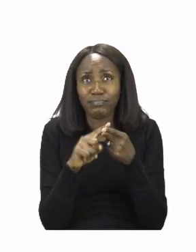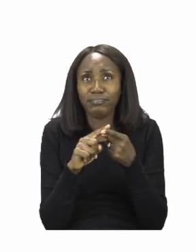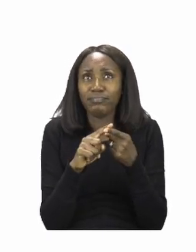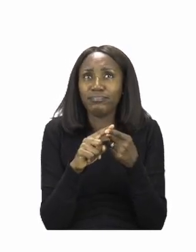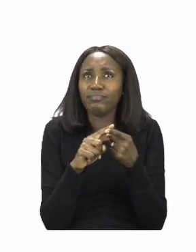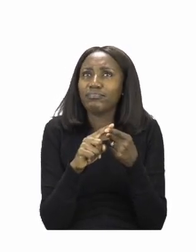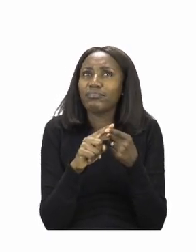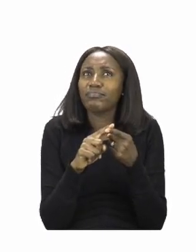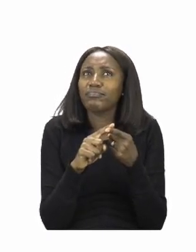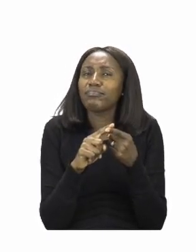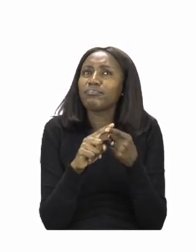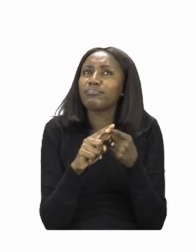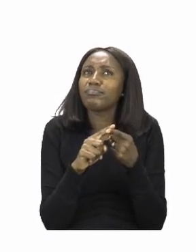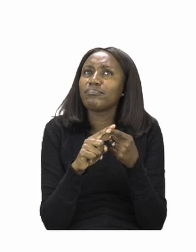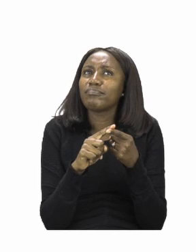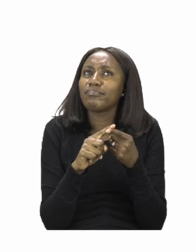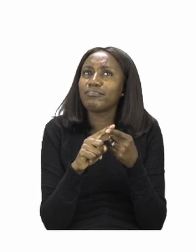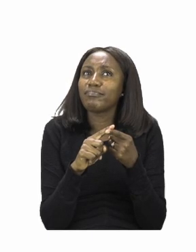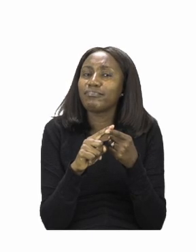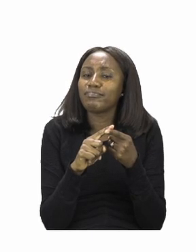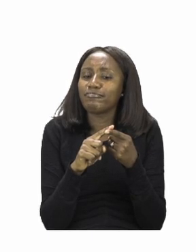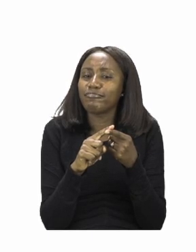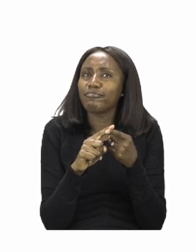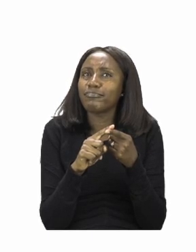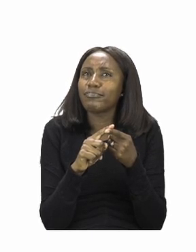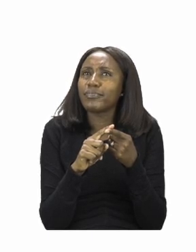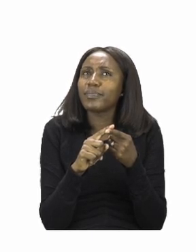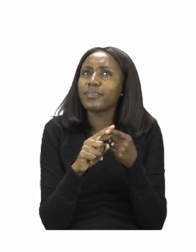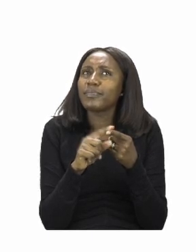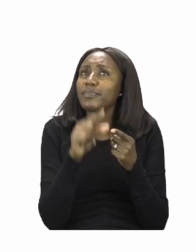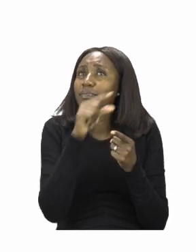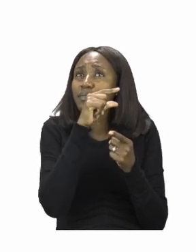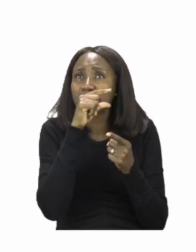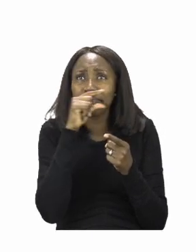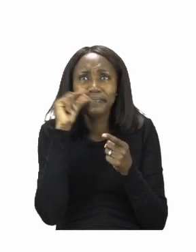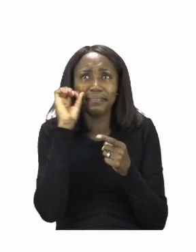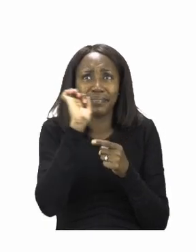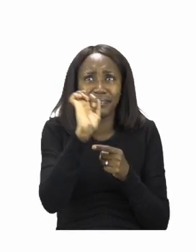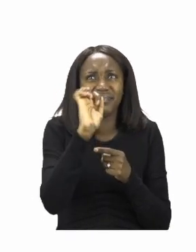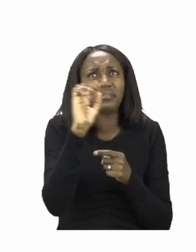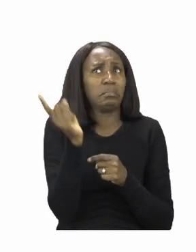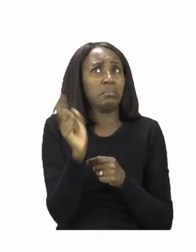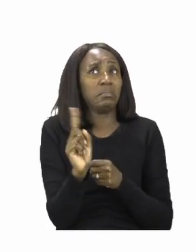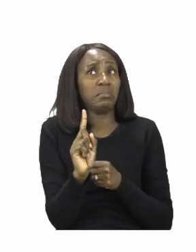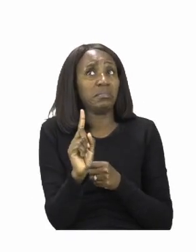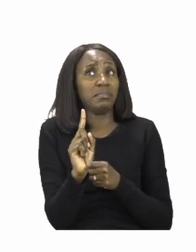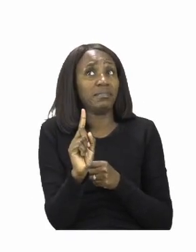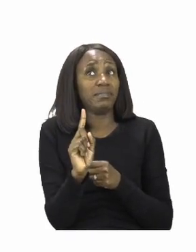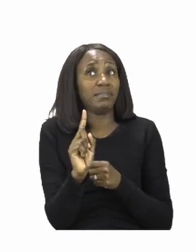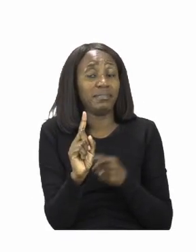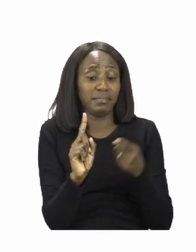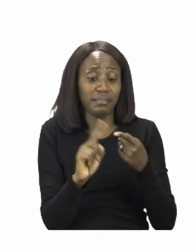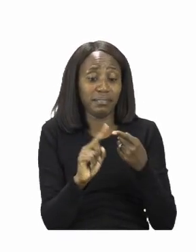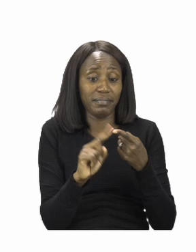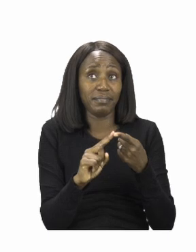going to read our questions twice. What is her name?